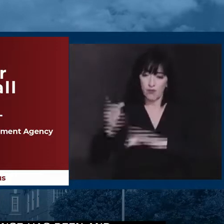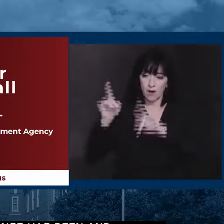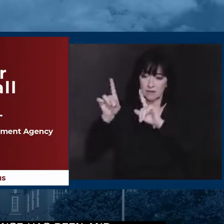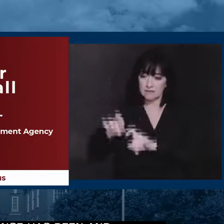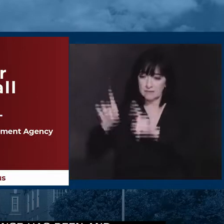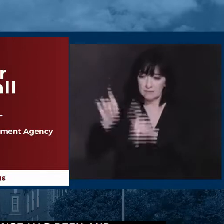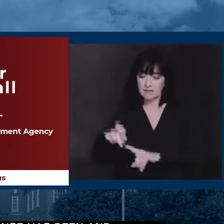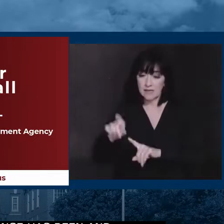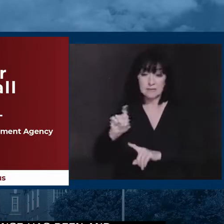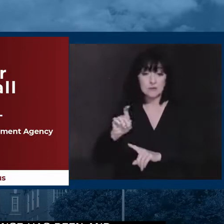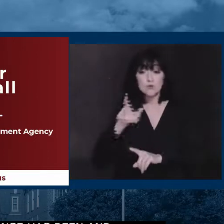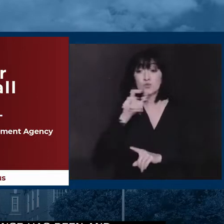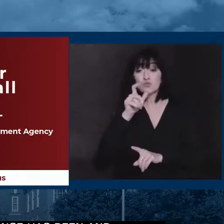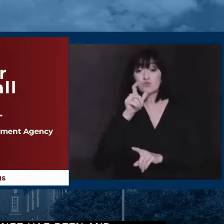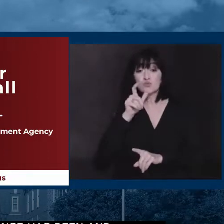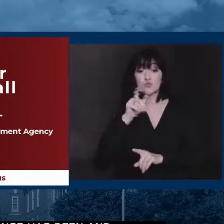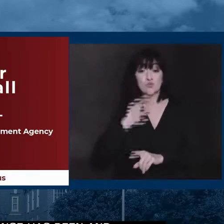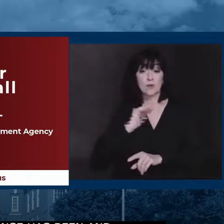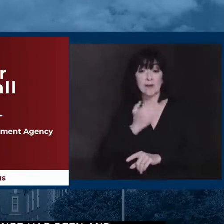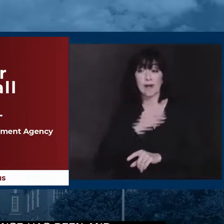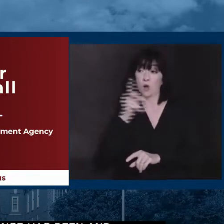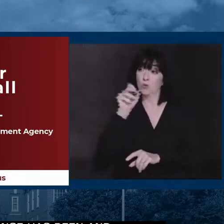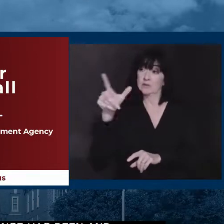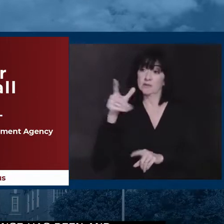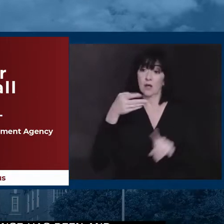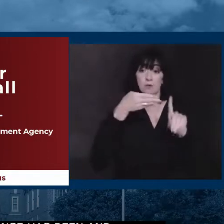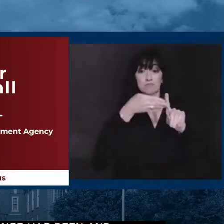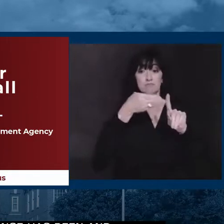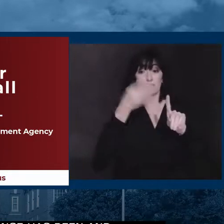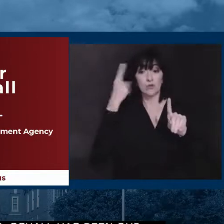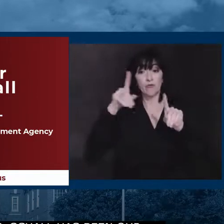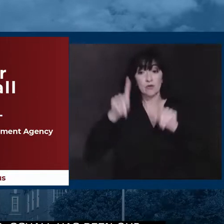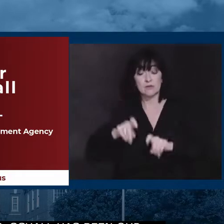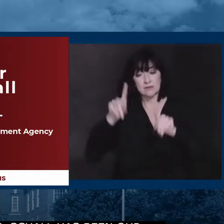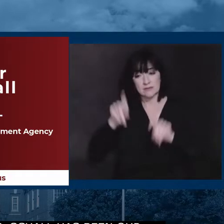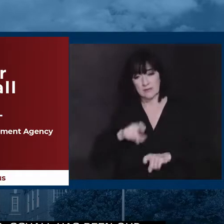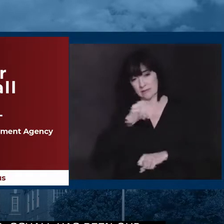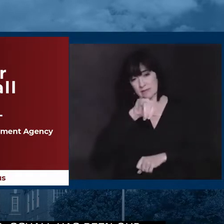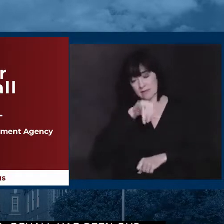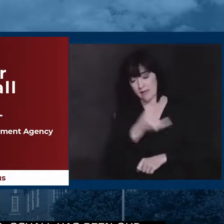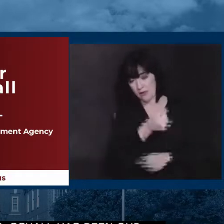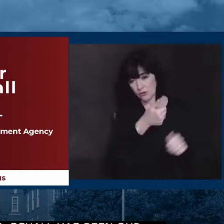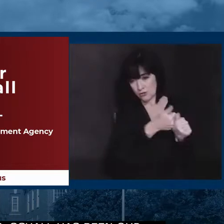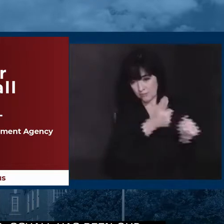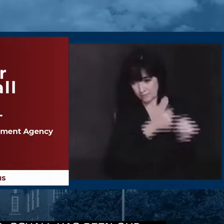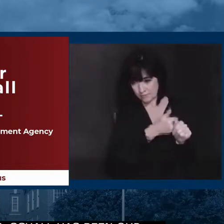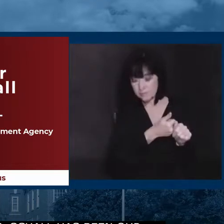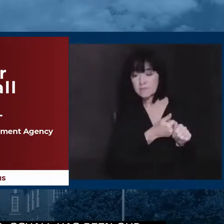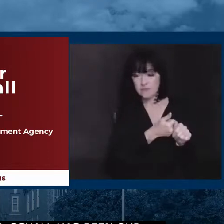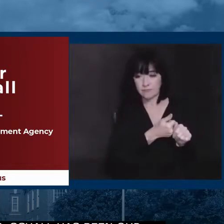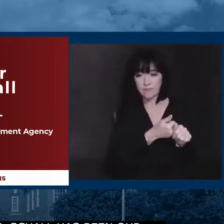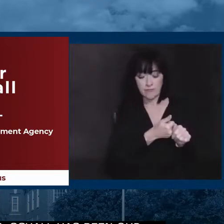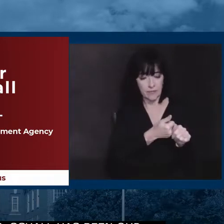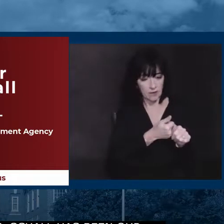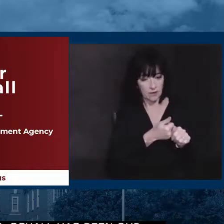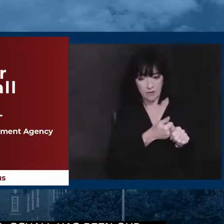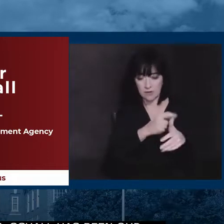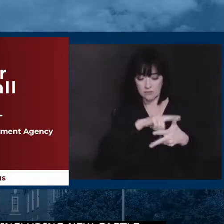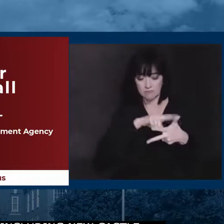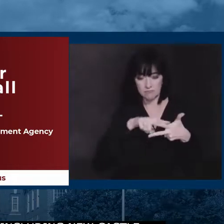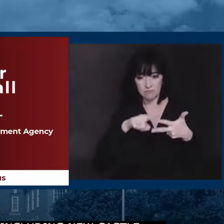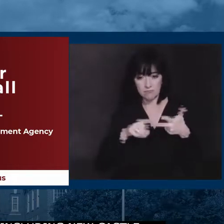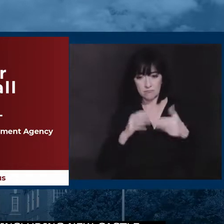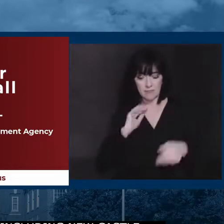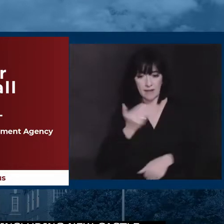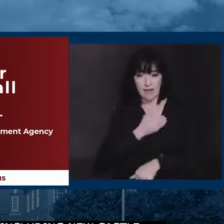person, working with many partners, including Newcastle County and others, to test in incredible